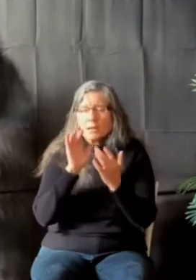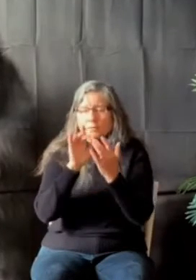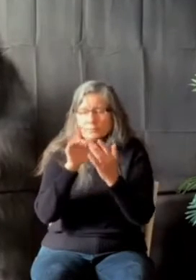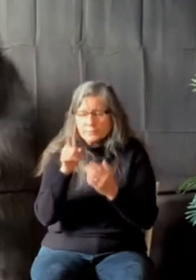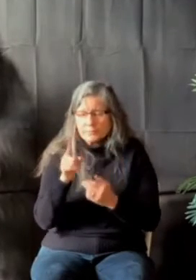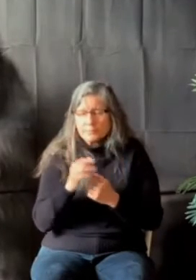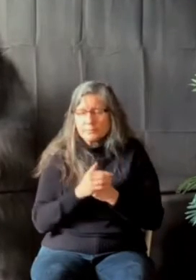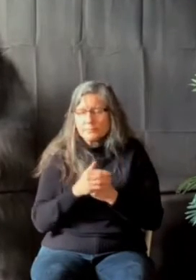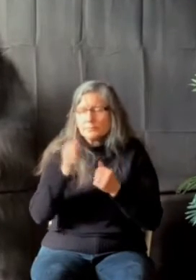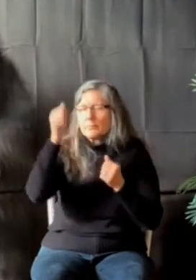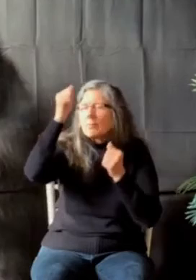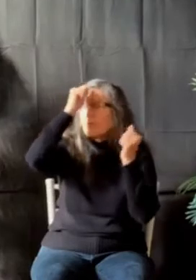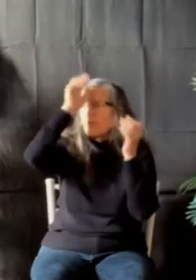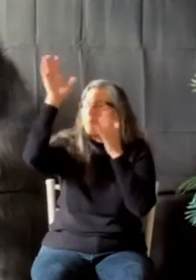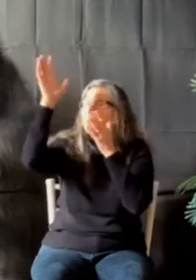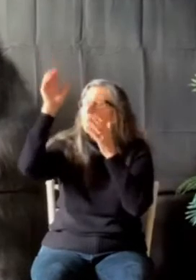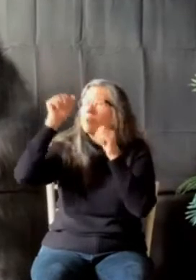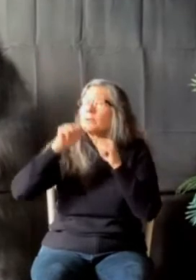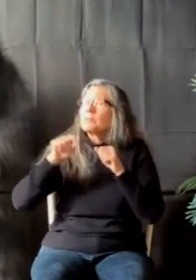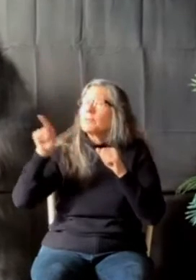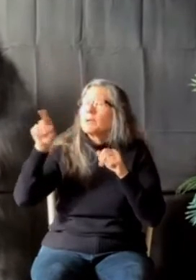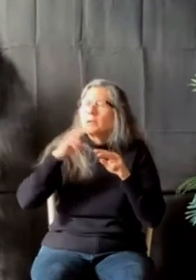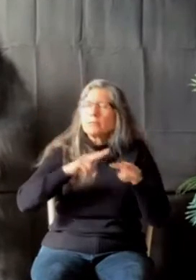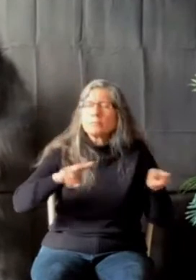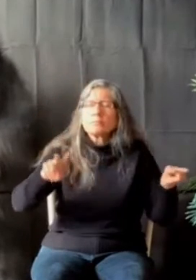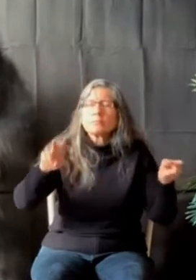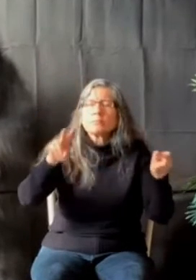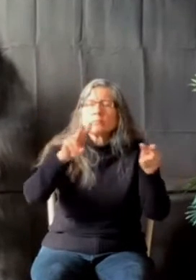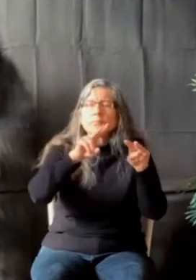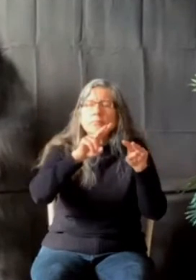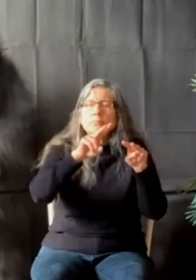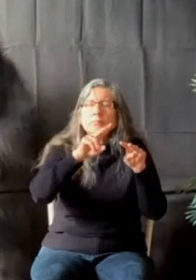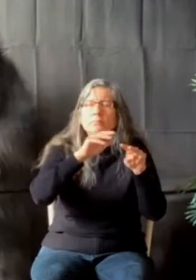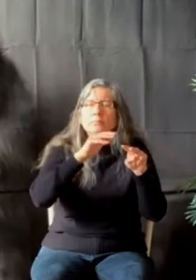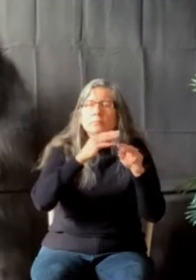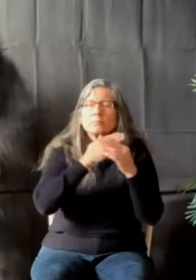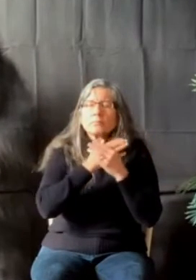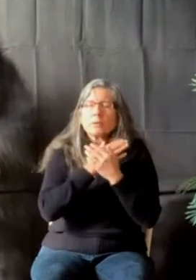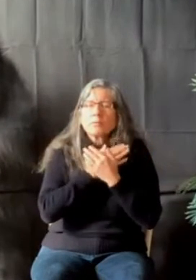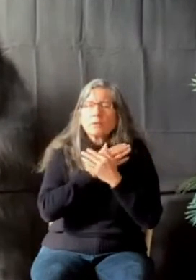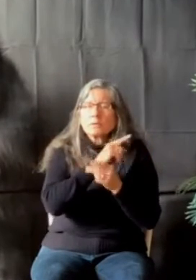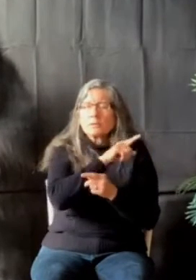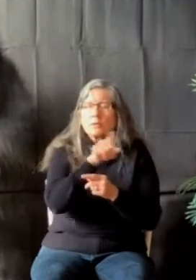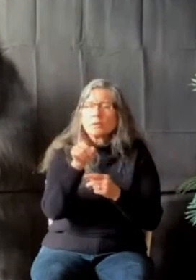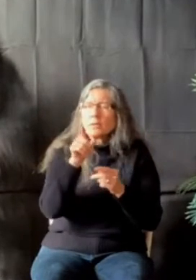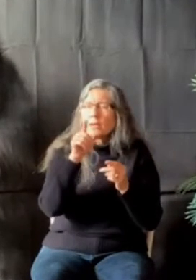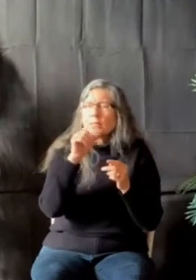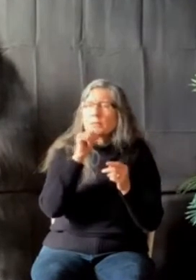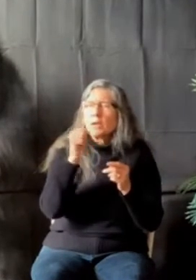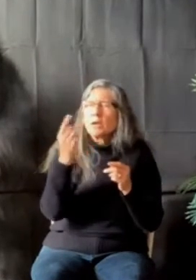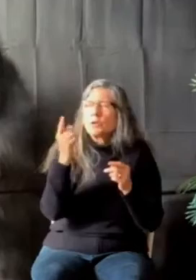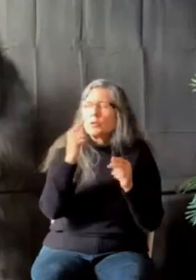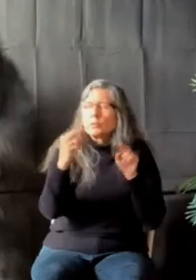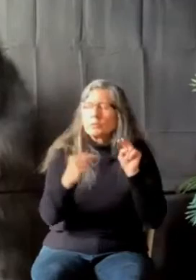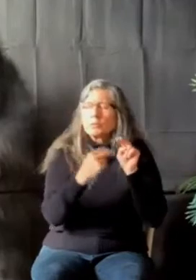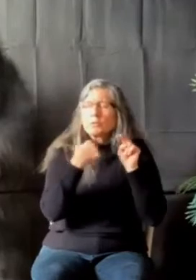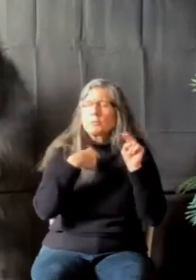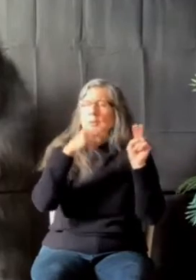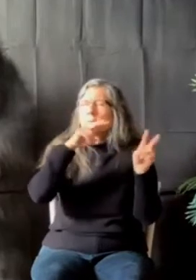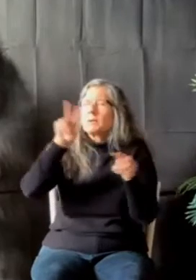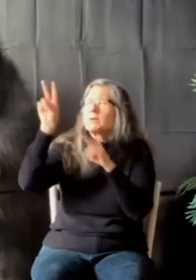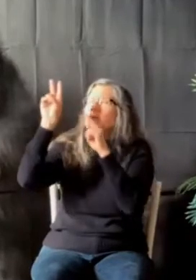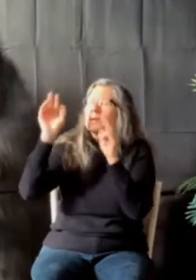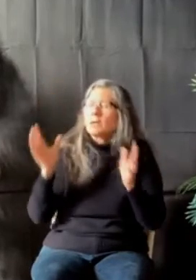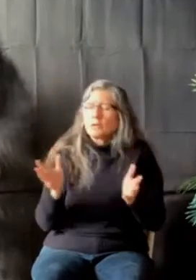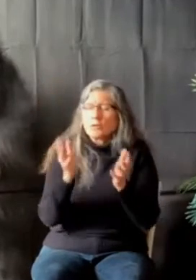Father, may your blessings rest upon all of these who have lifted their eyes, not unto me, but unto you. May you encourage